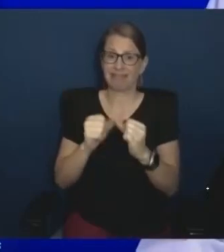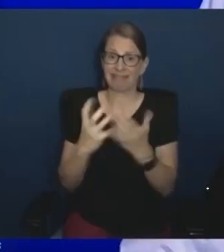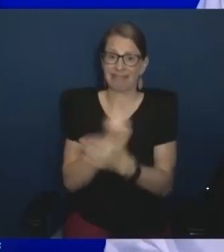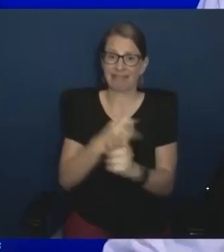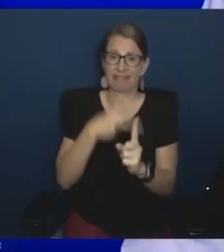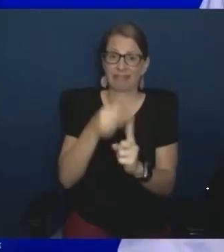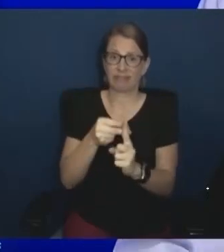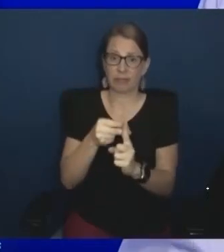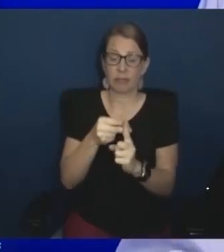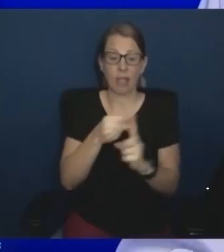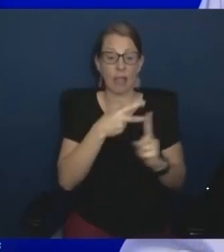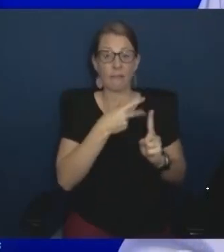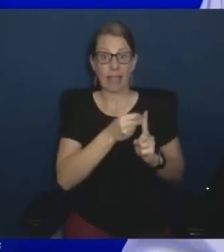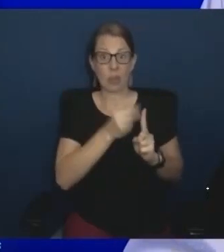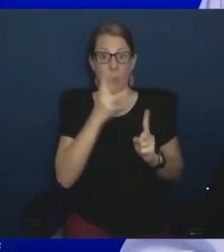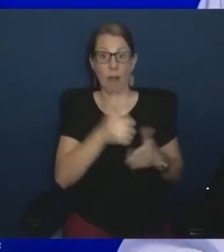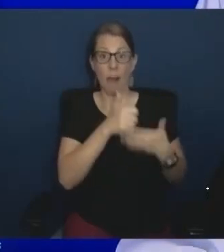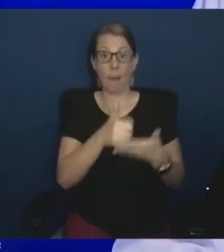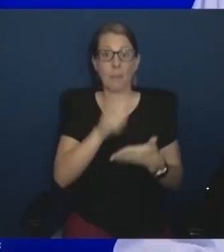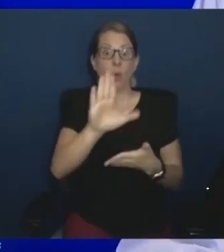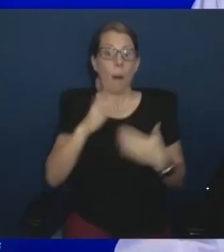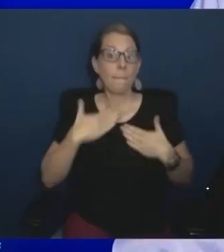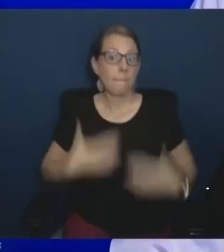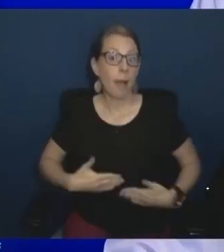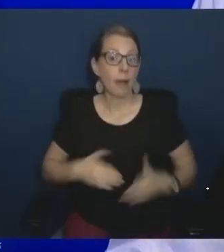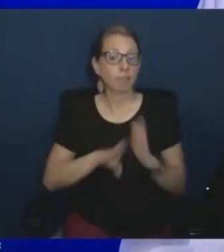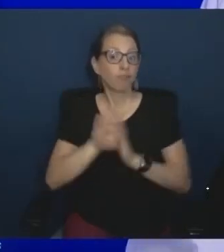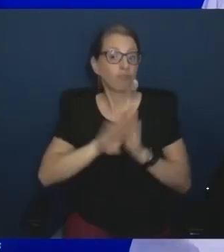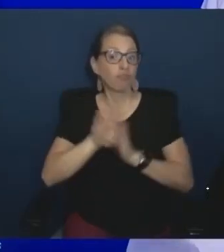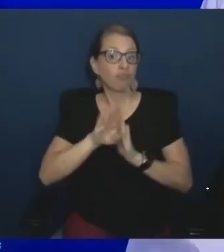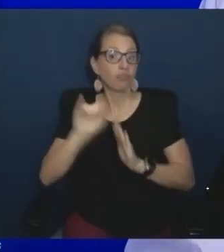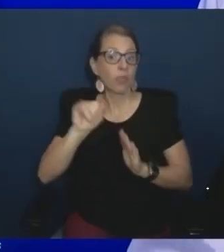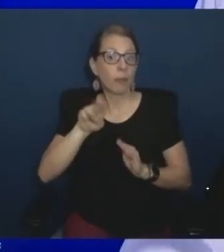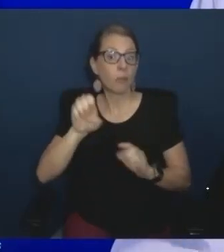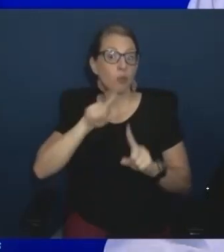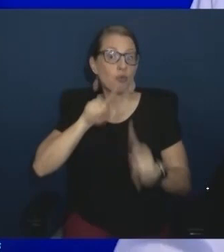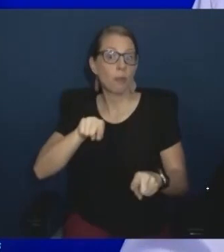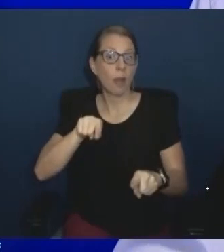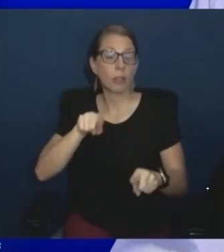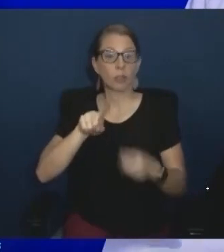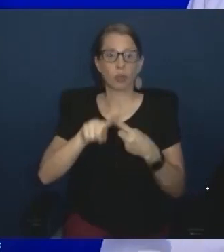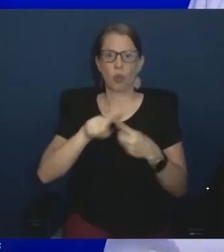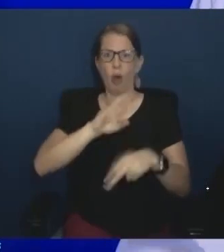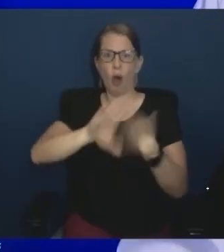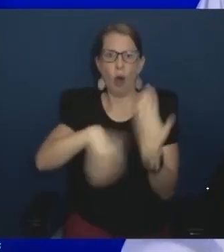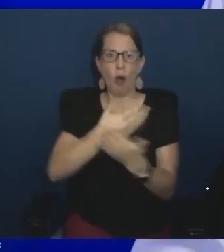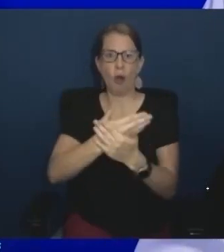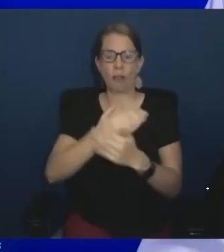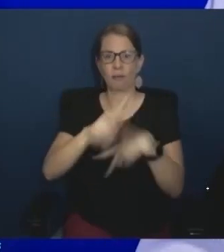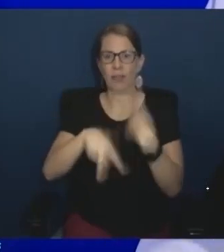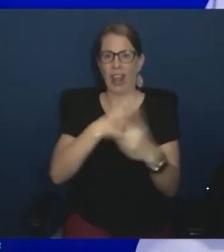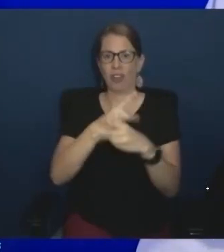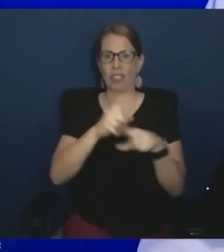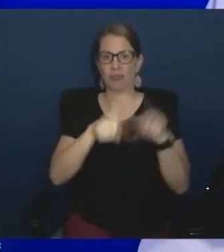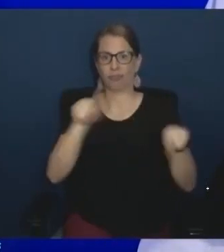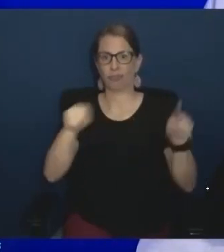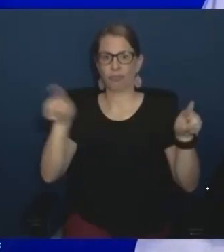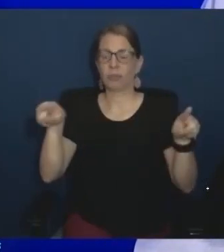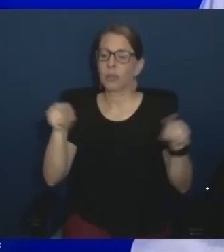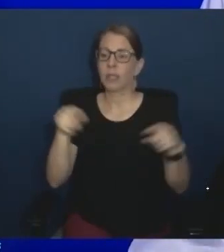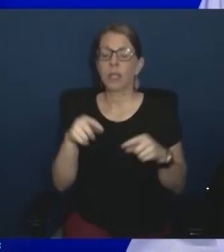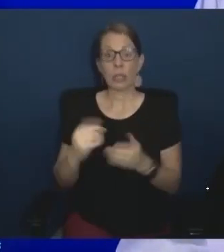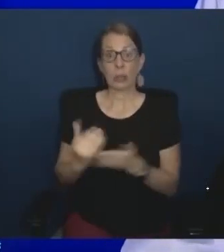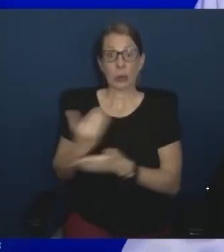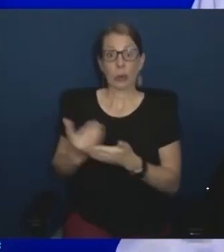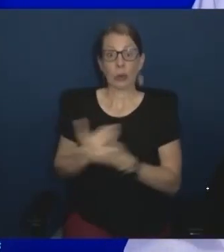help your body develop that immune response to all of the variants, and especially any other new variants that we haven't even identified